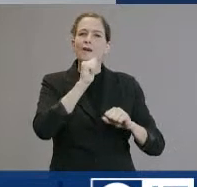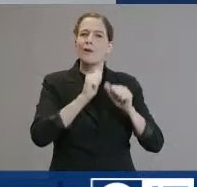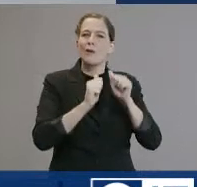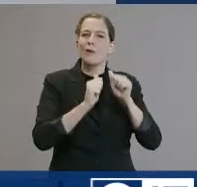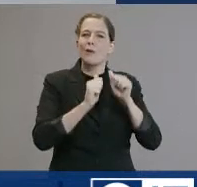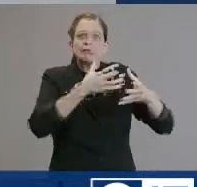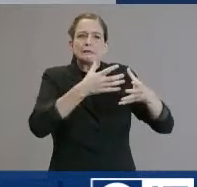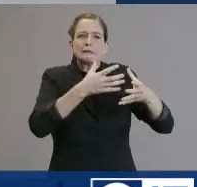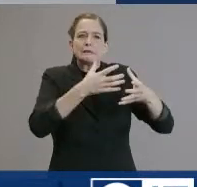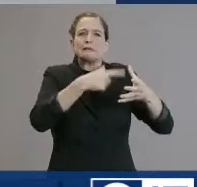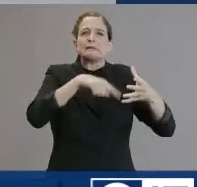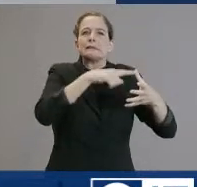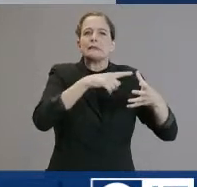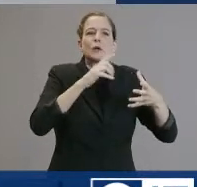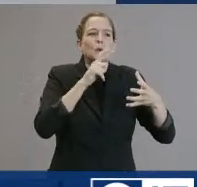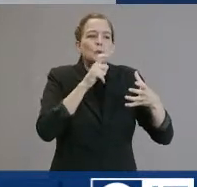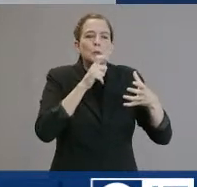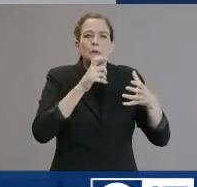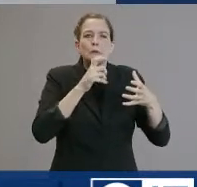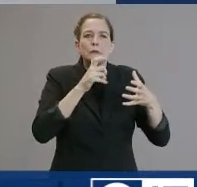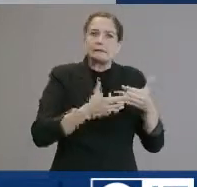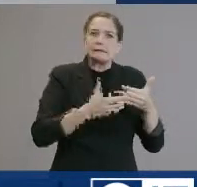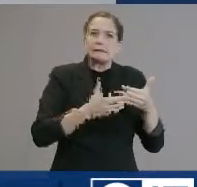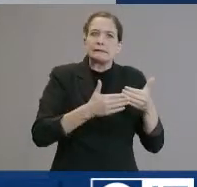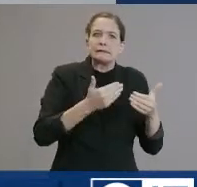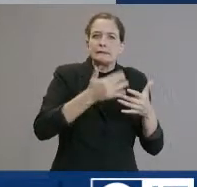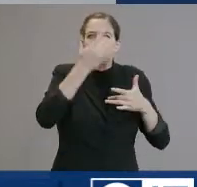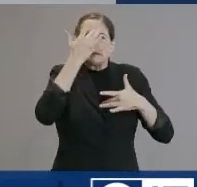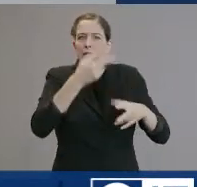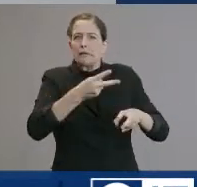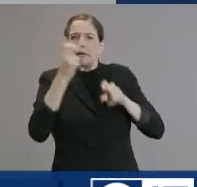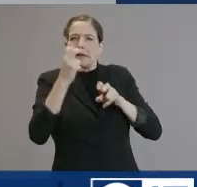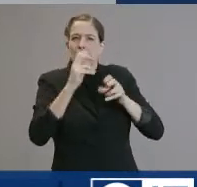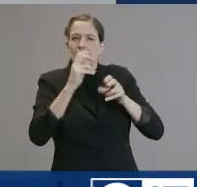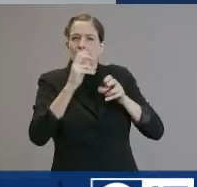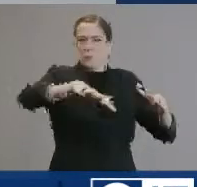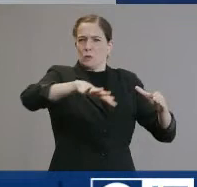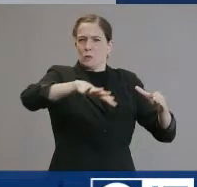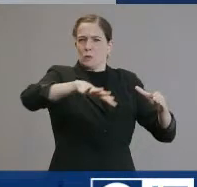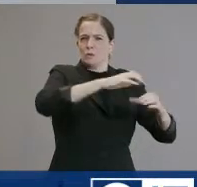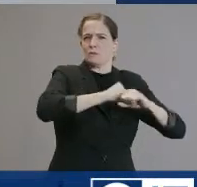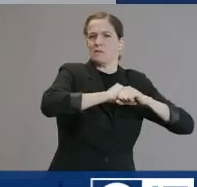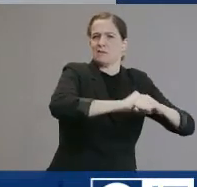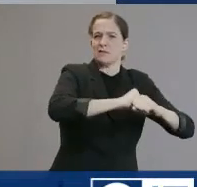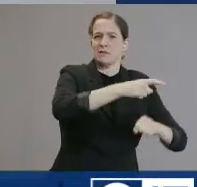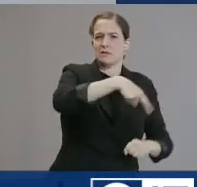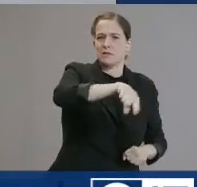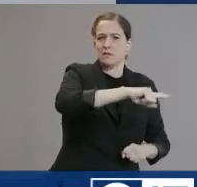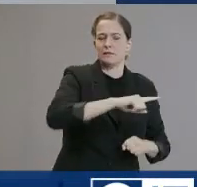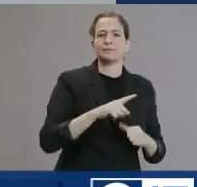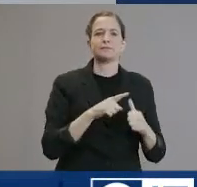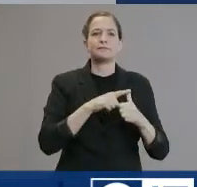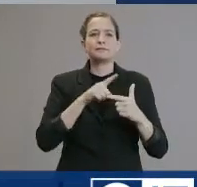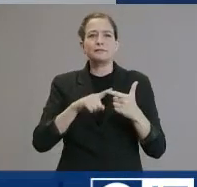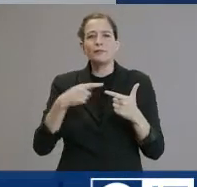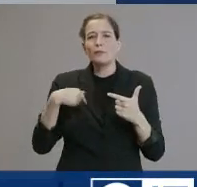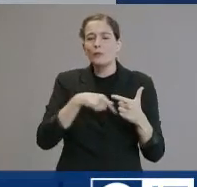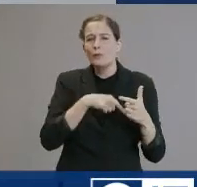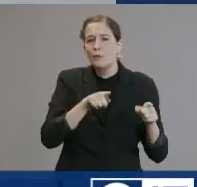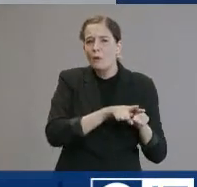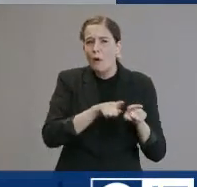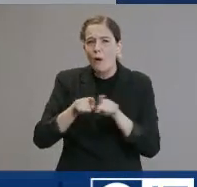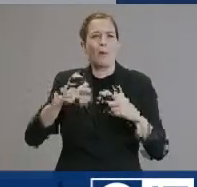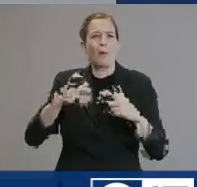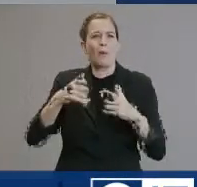March 19th, we had an executive order to halt elective surgeries. If you remember, the focus at that time was